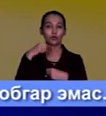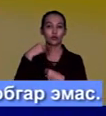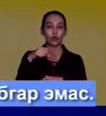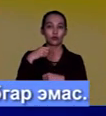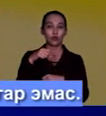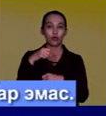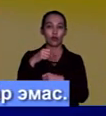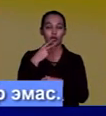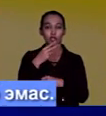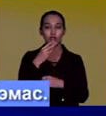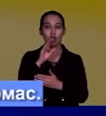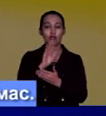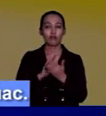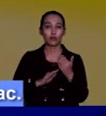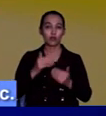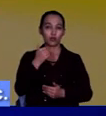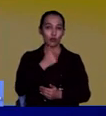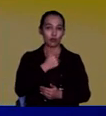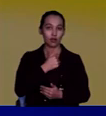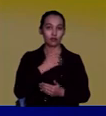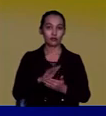duradgorning ishini davom ettirmoqchi bo'ldi.